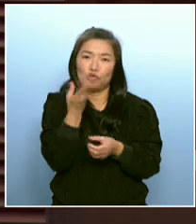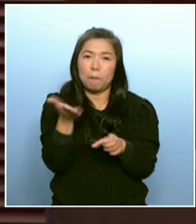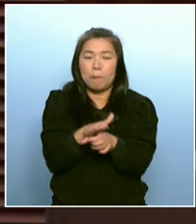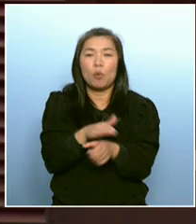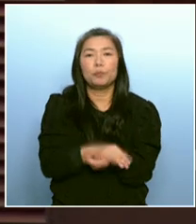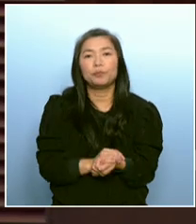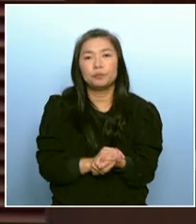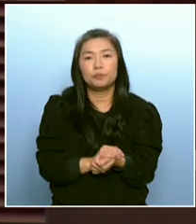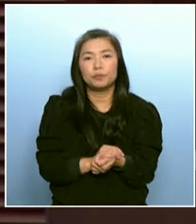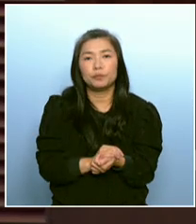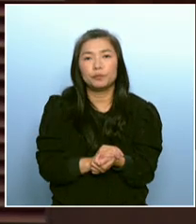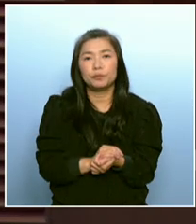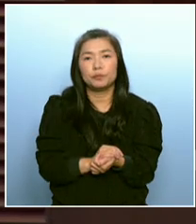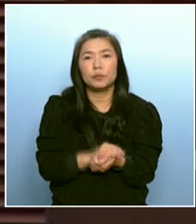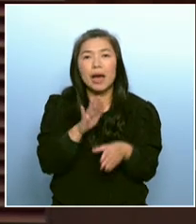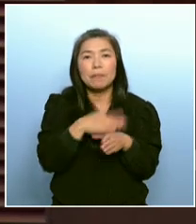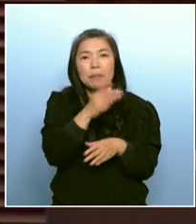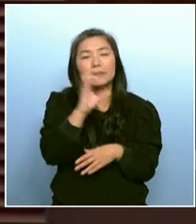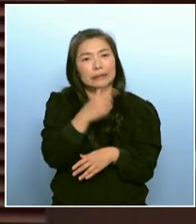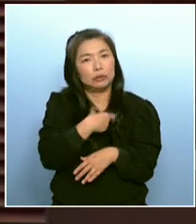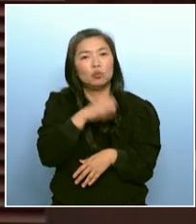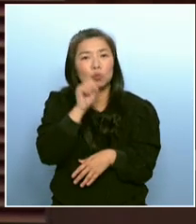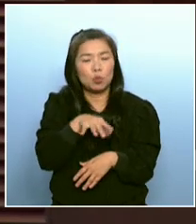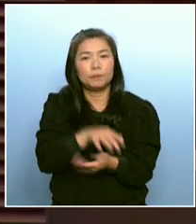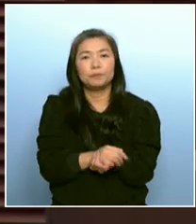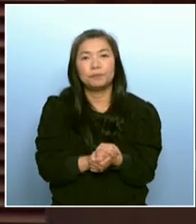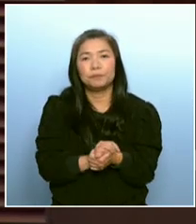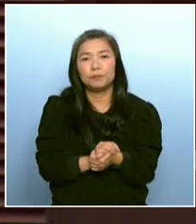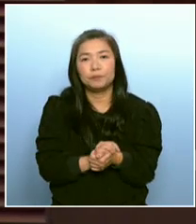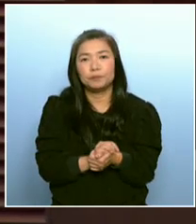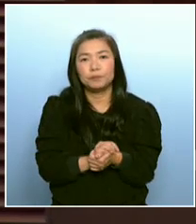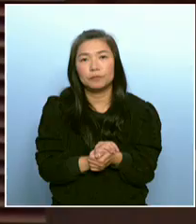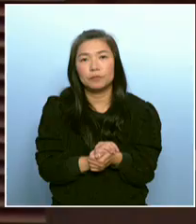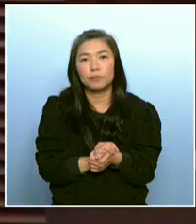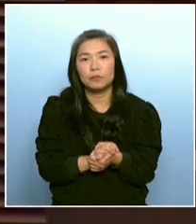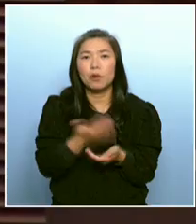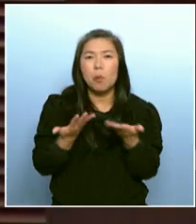I'll ask Mr. Chen to supplement later. Like Mr. Chen Pui-leung said,